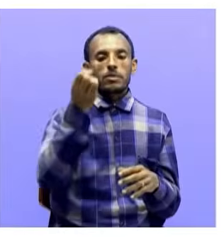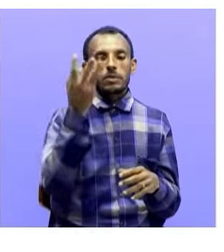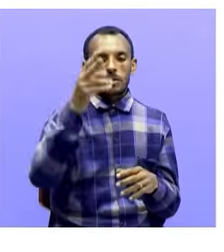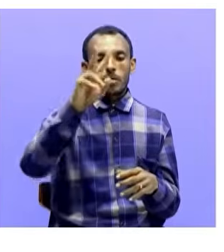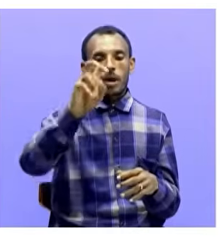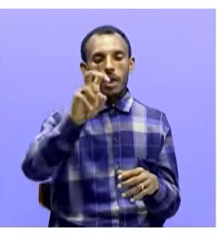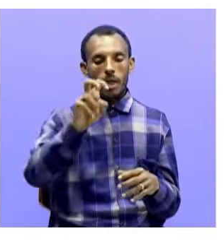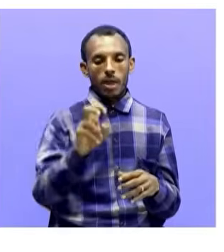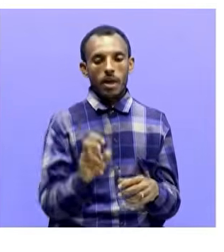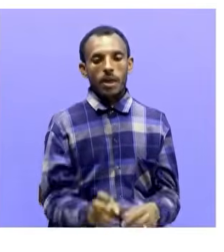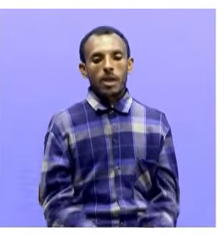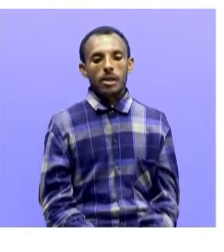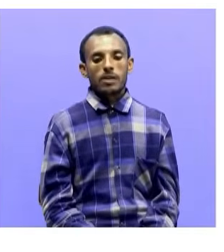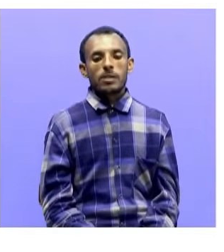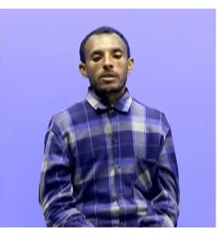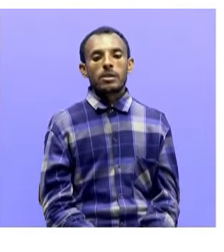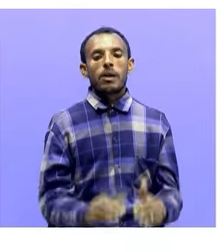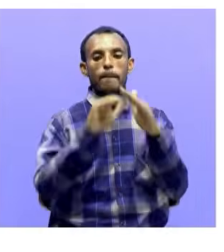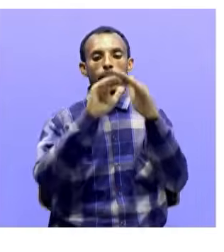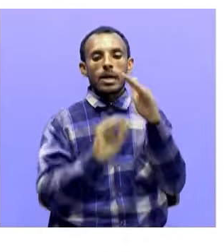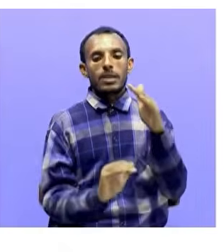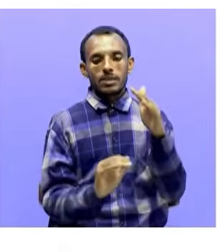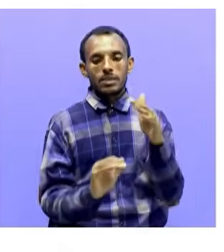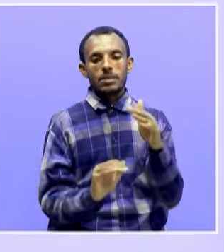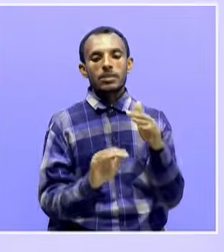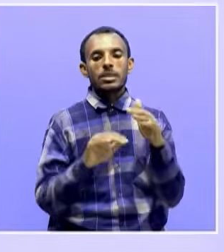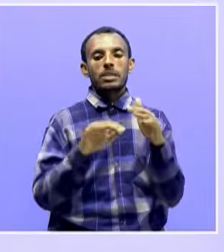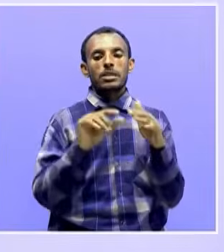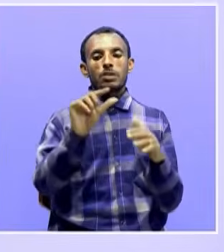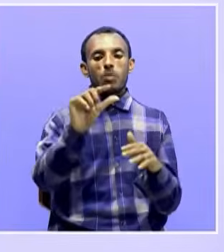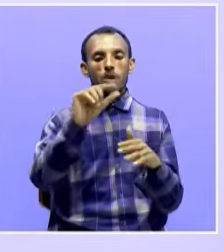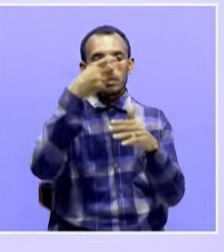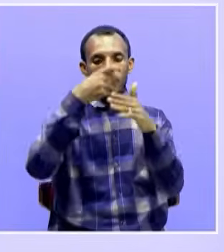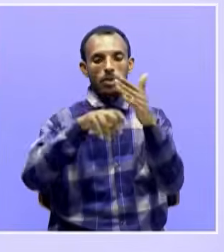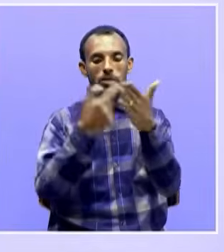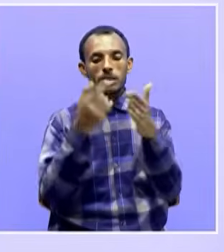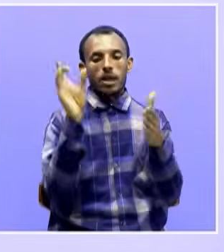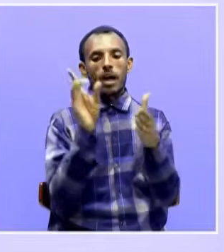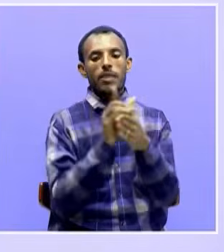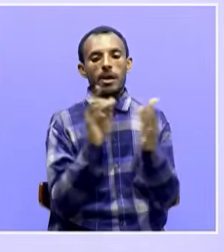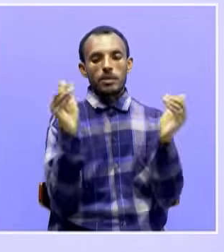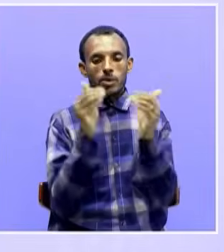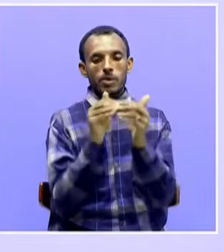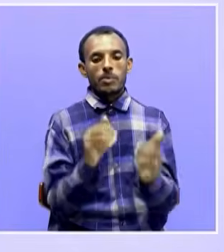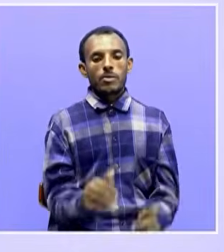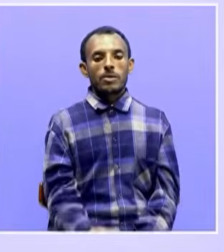20 is the biggest. Therefore 20 minus the smallest value in this data set is this.